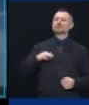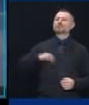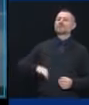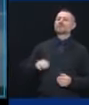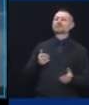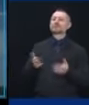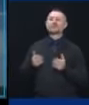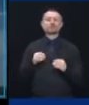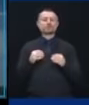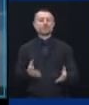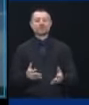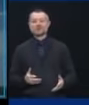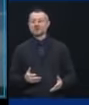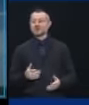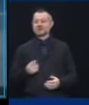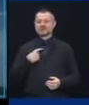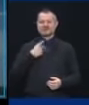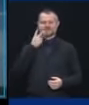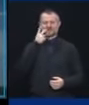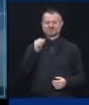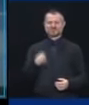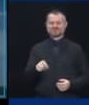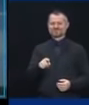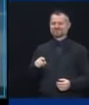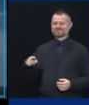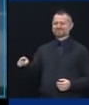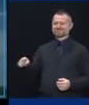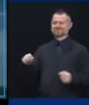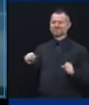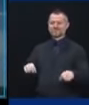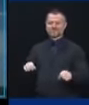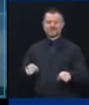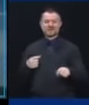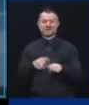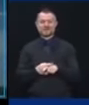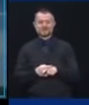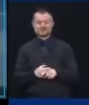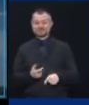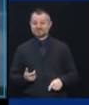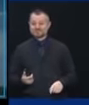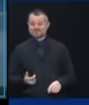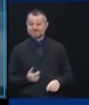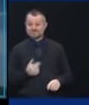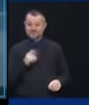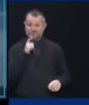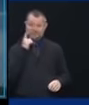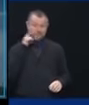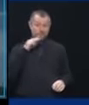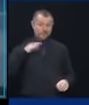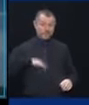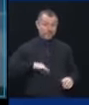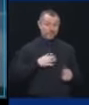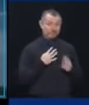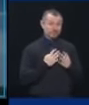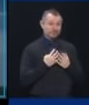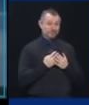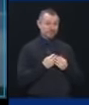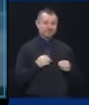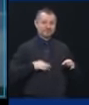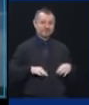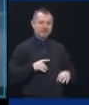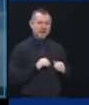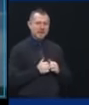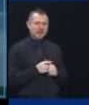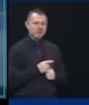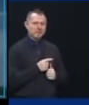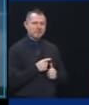pose an inherent conflict. For-profit prisons, the prison is operating to make money. How